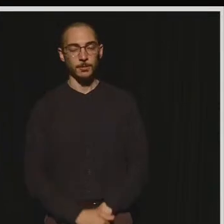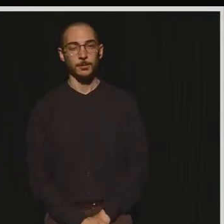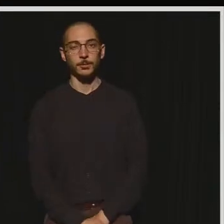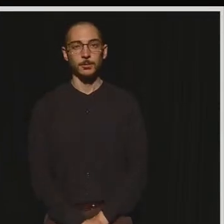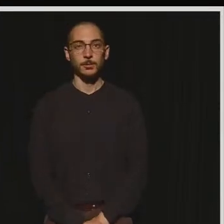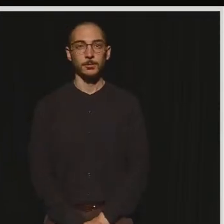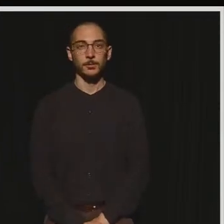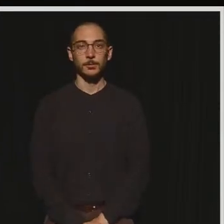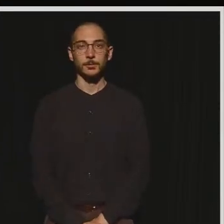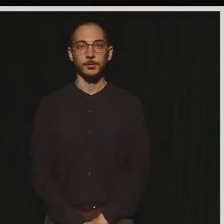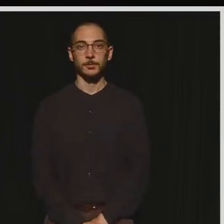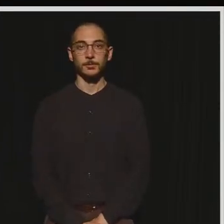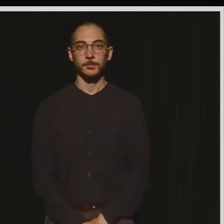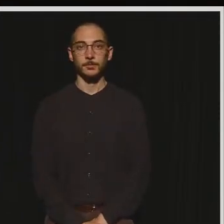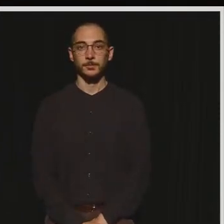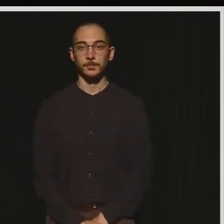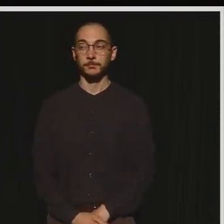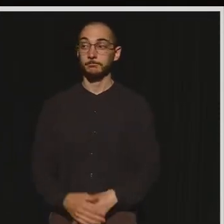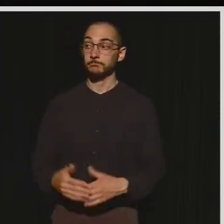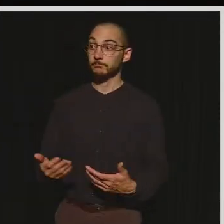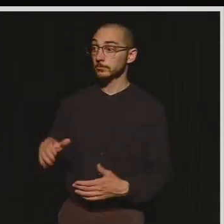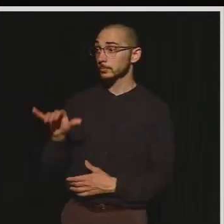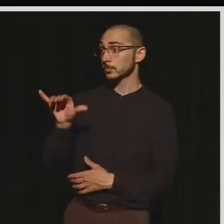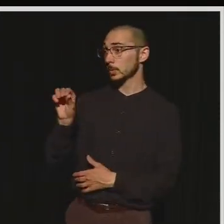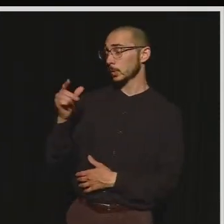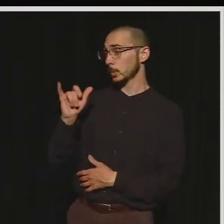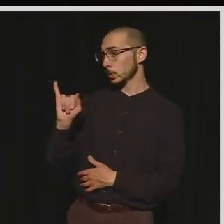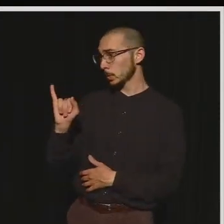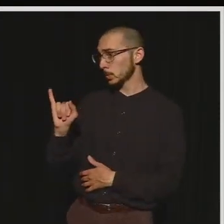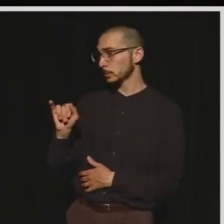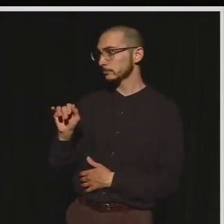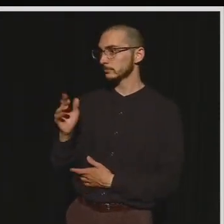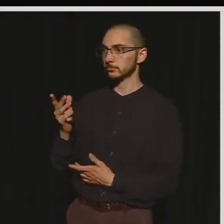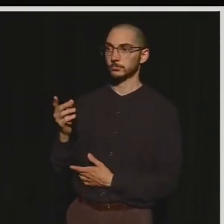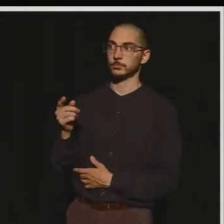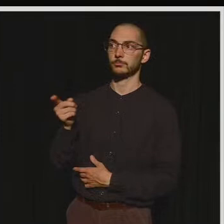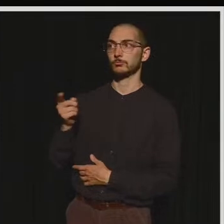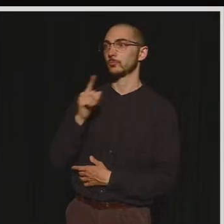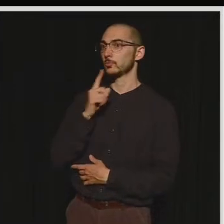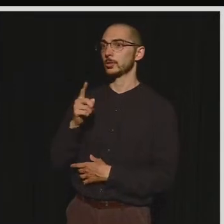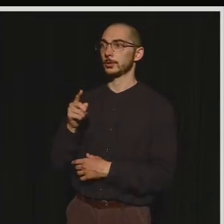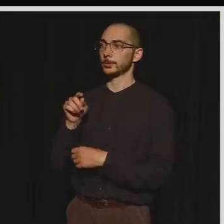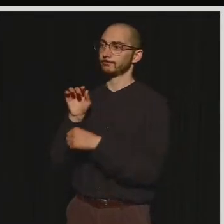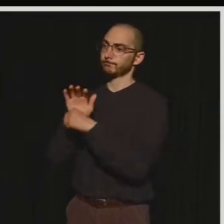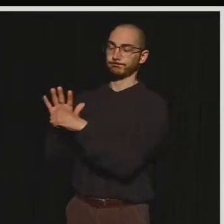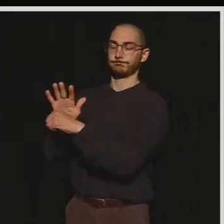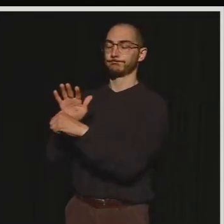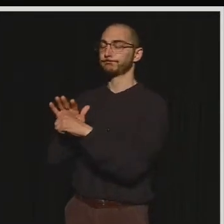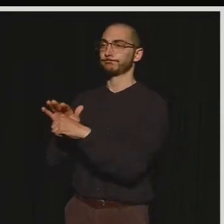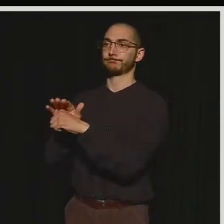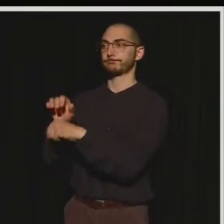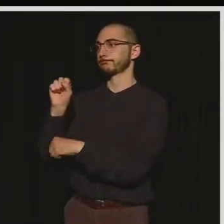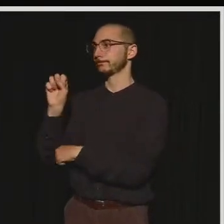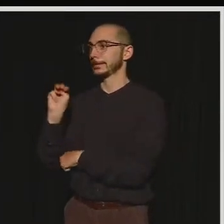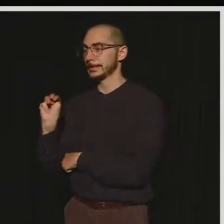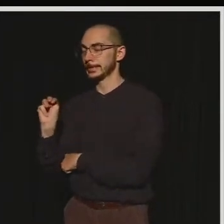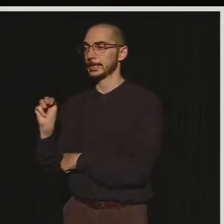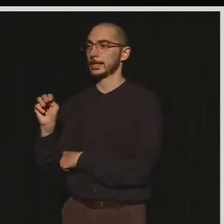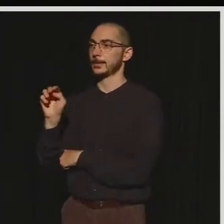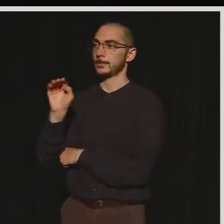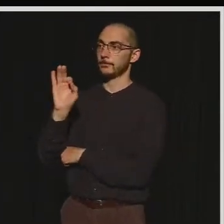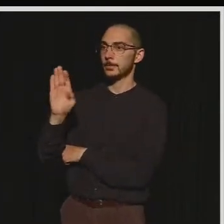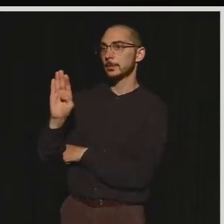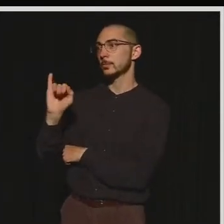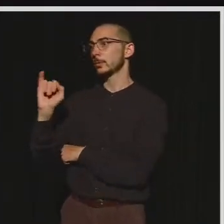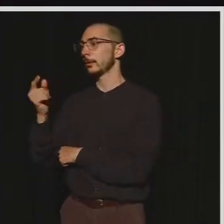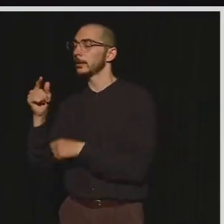Now, Yogi, you are so active on social media as well. I think everybody is here, but